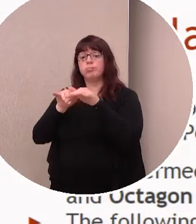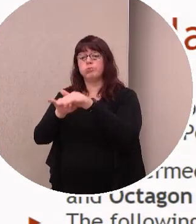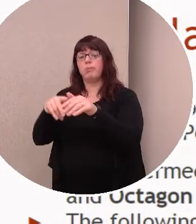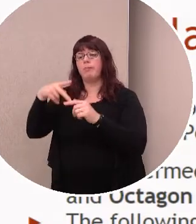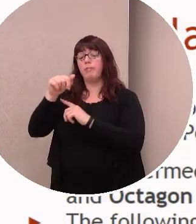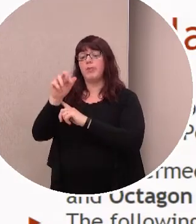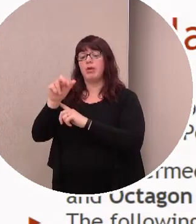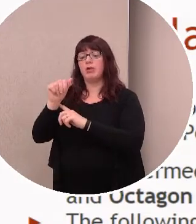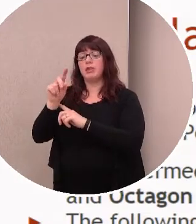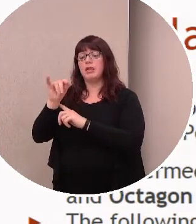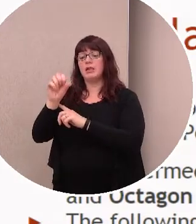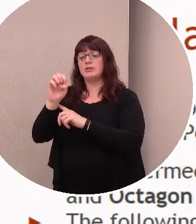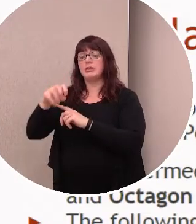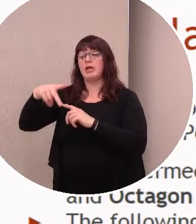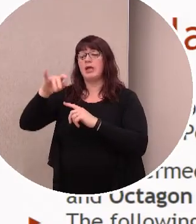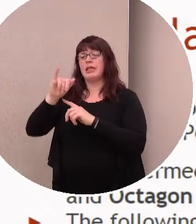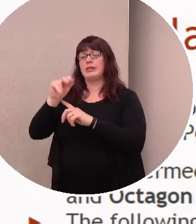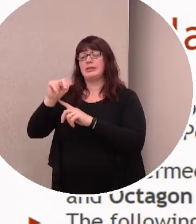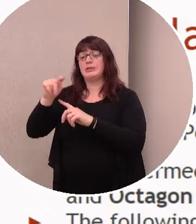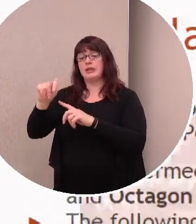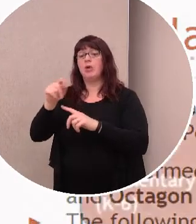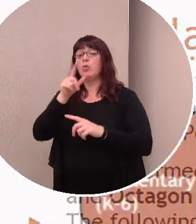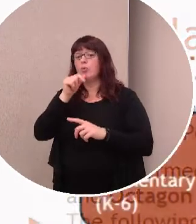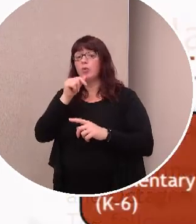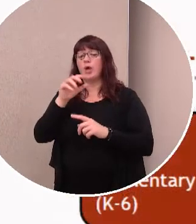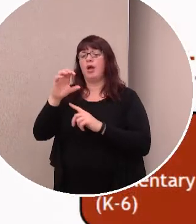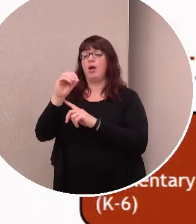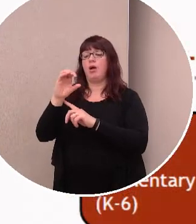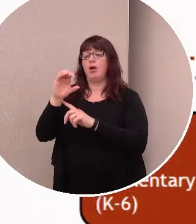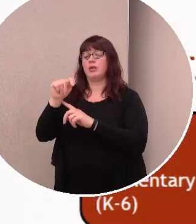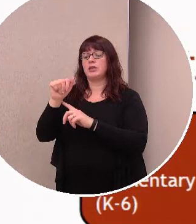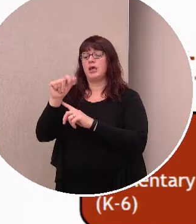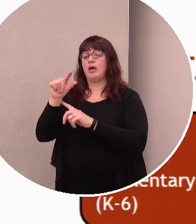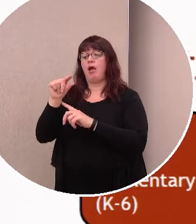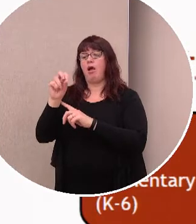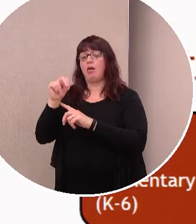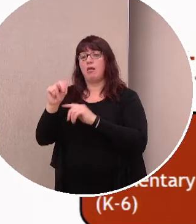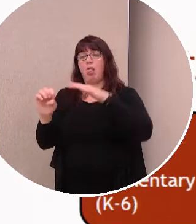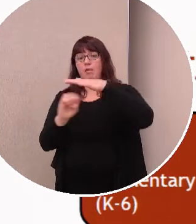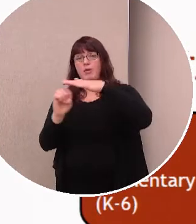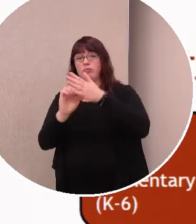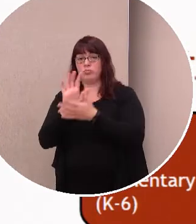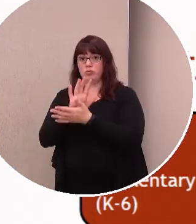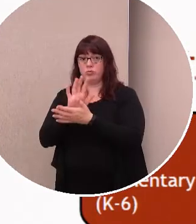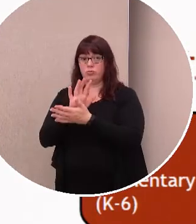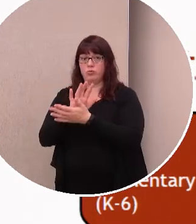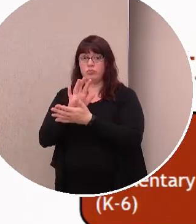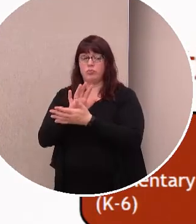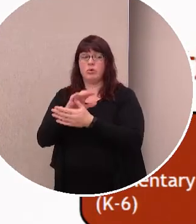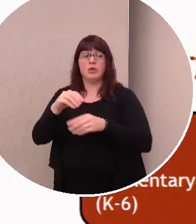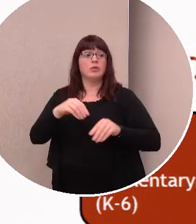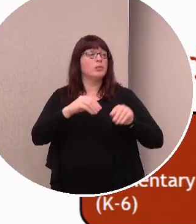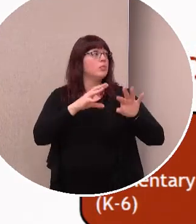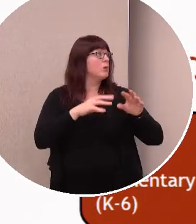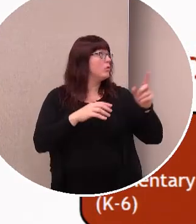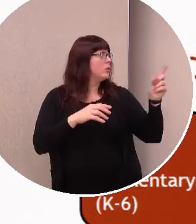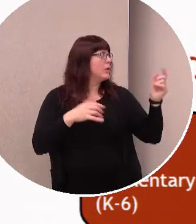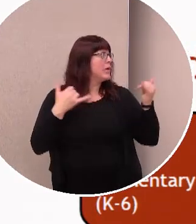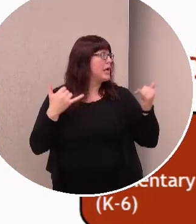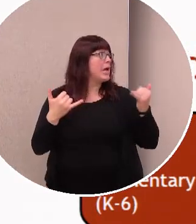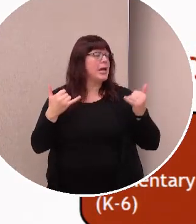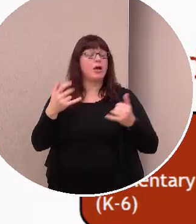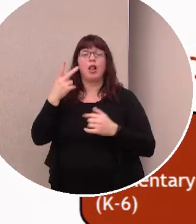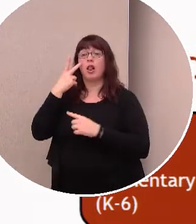will be the Octagon Pond Elementary. And in this slide, this is the current configuration. And here we can